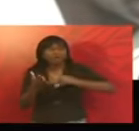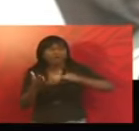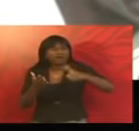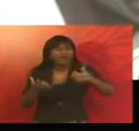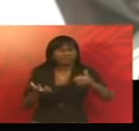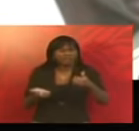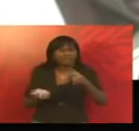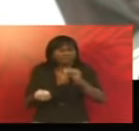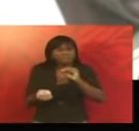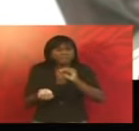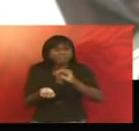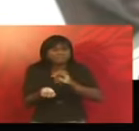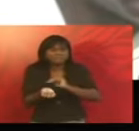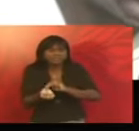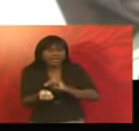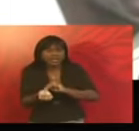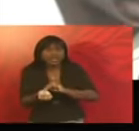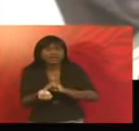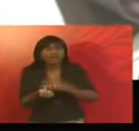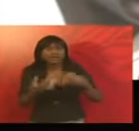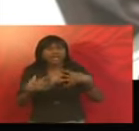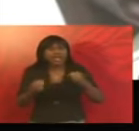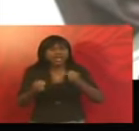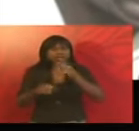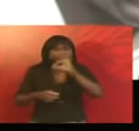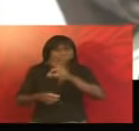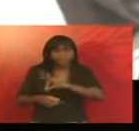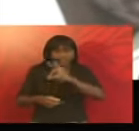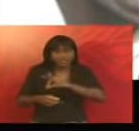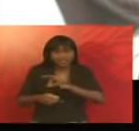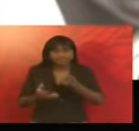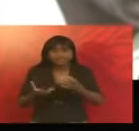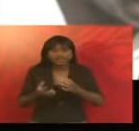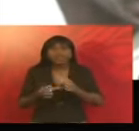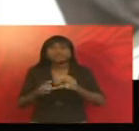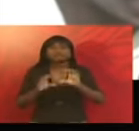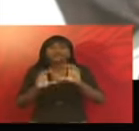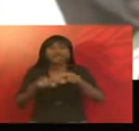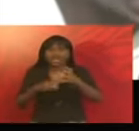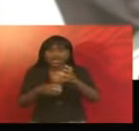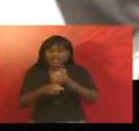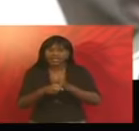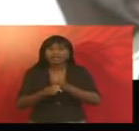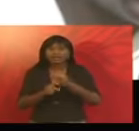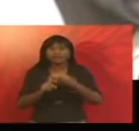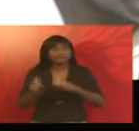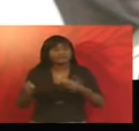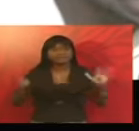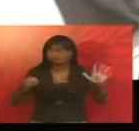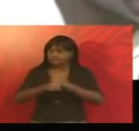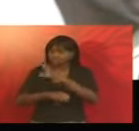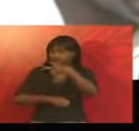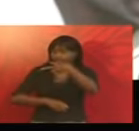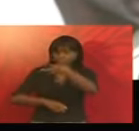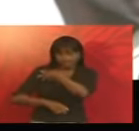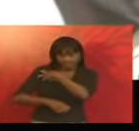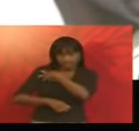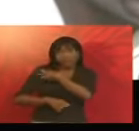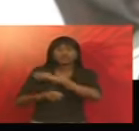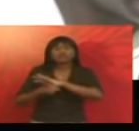overall health benefits that can accrue from being fully vaccinated, for example,